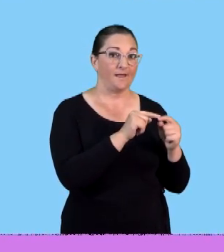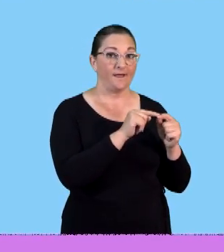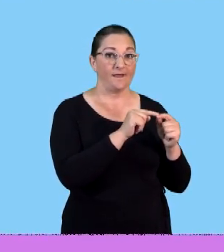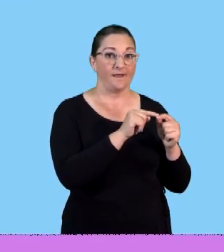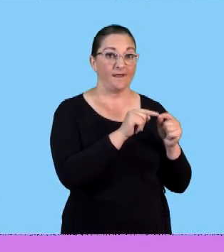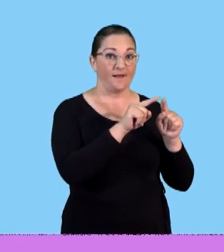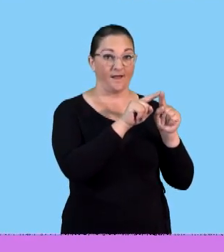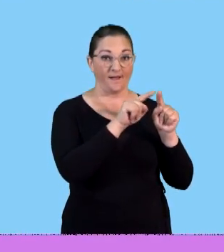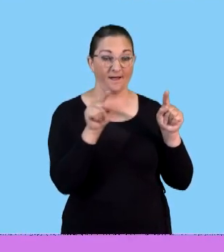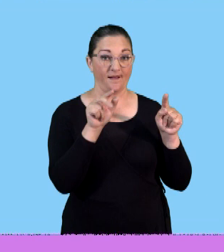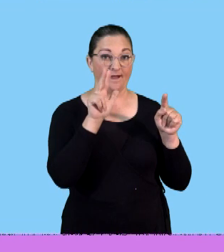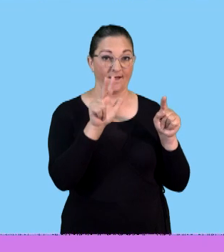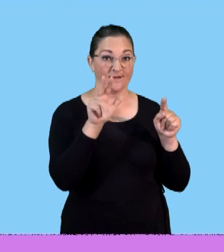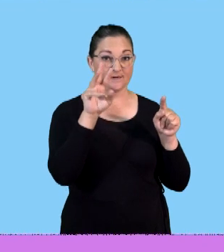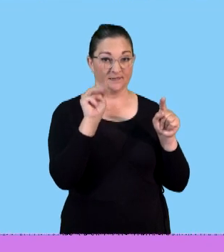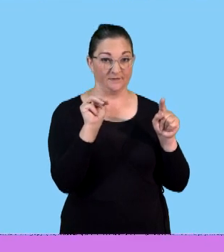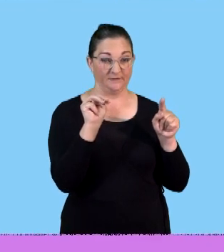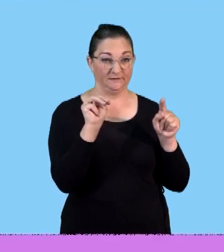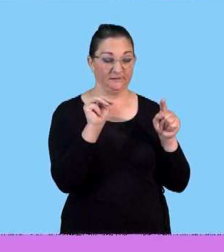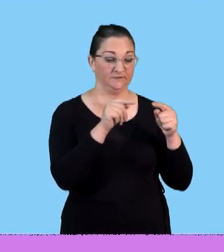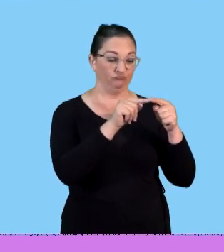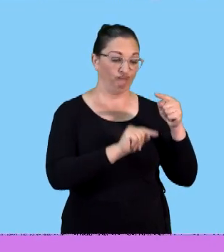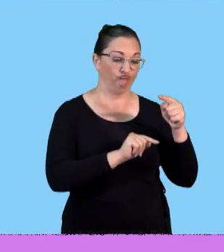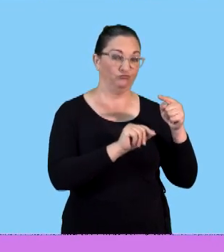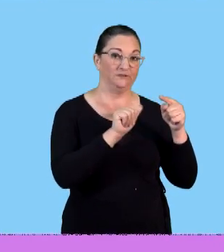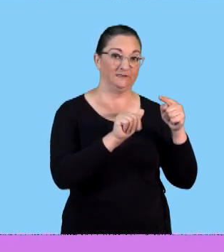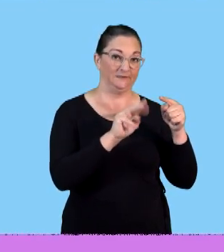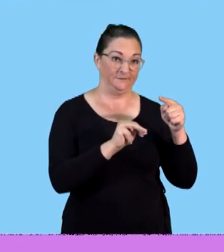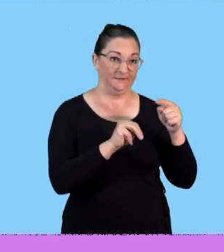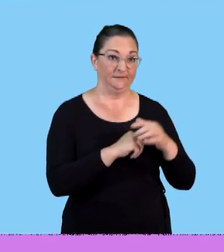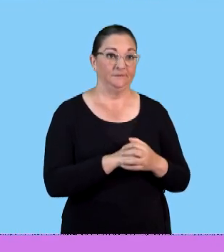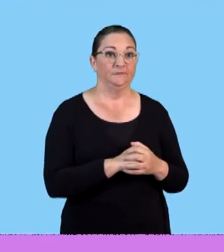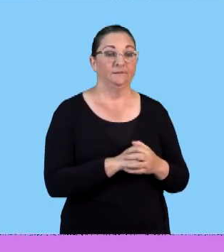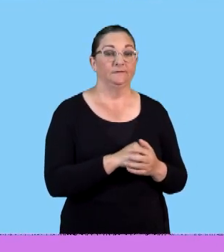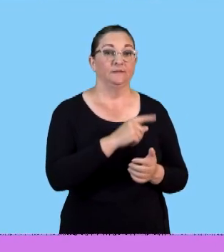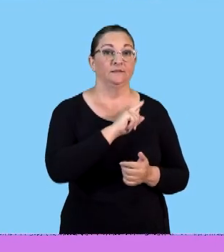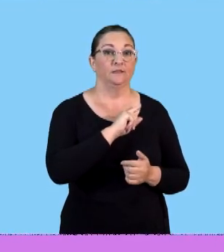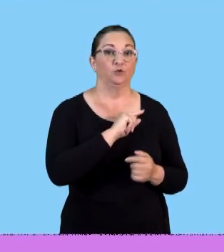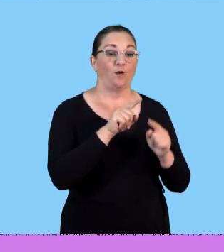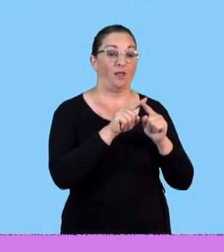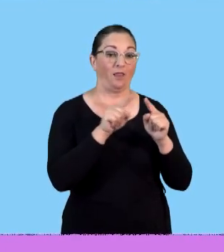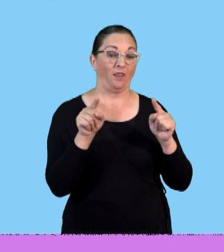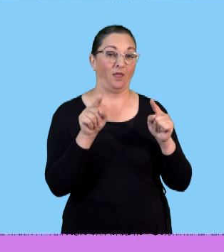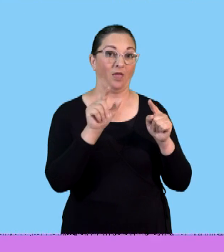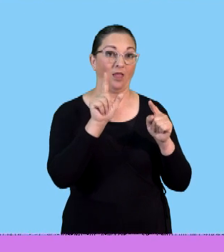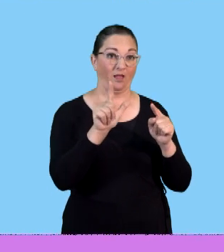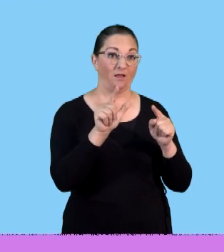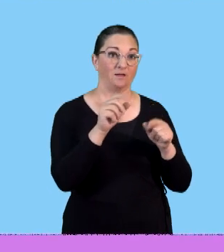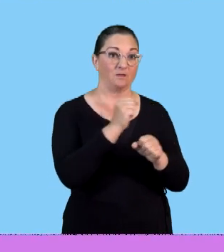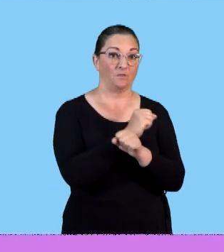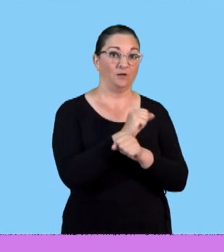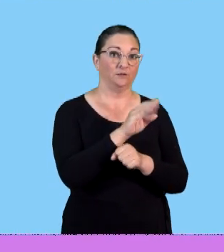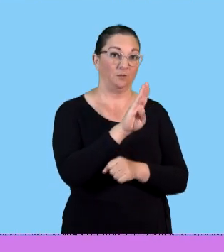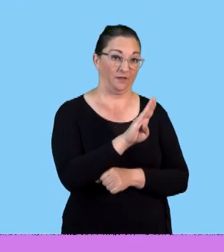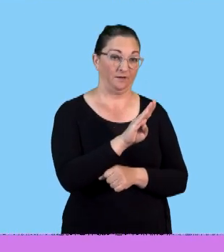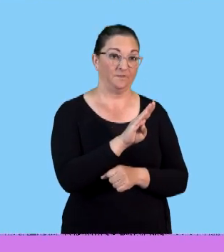8 meters here by our width of 6 meters, right? So therefore, the area of room will be length multiplied by